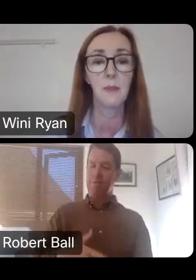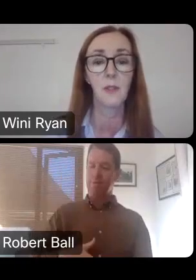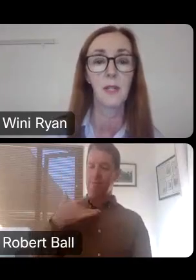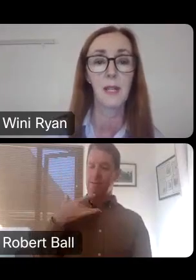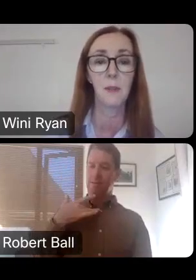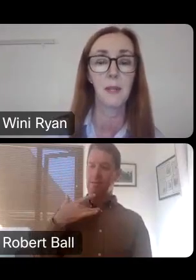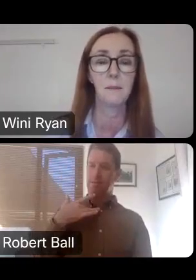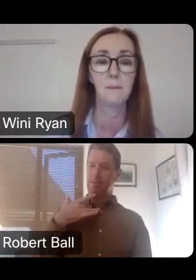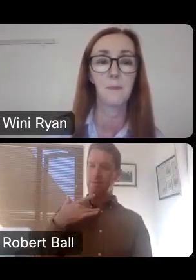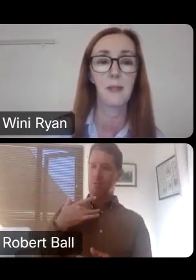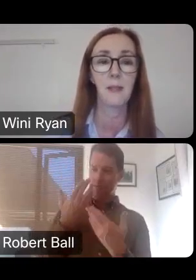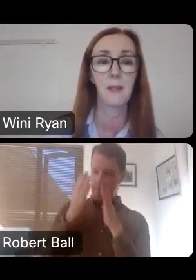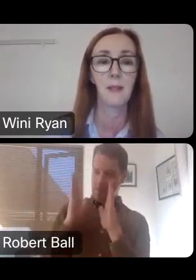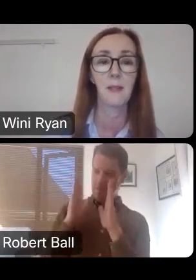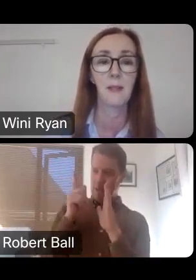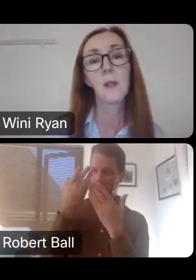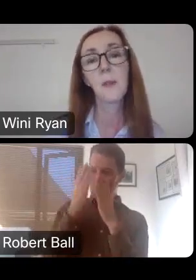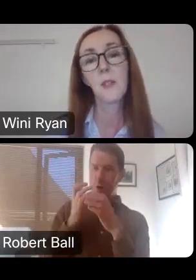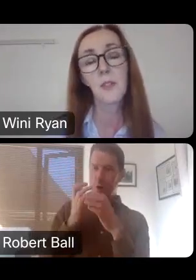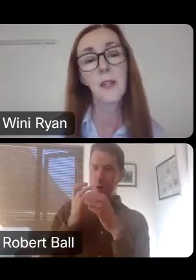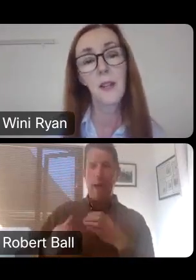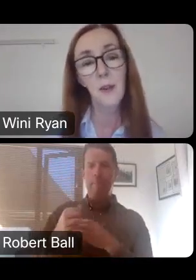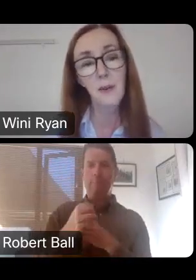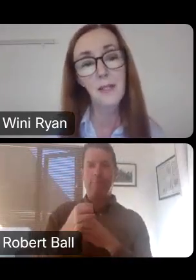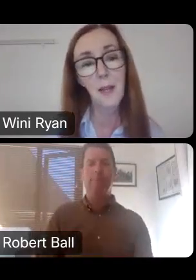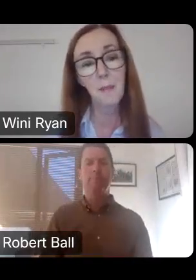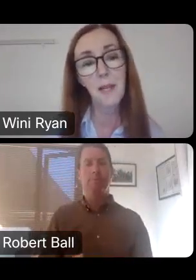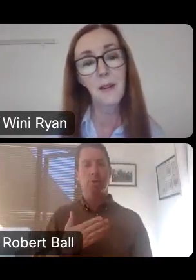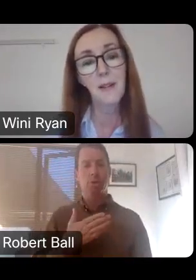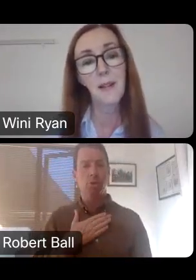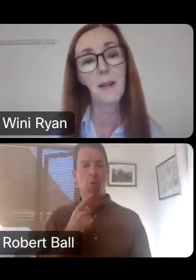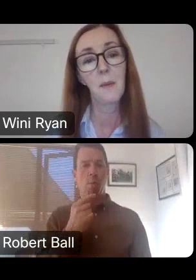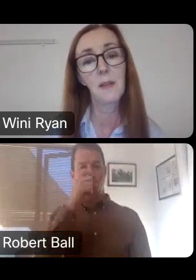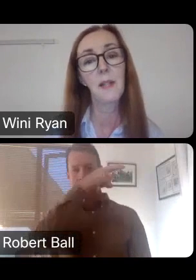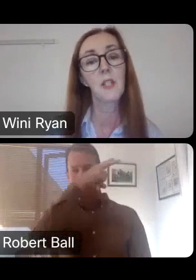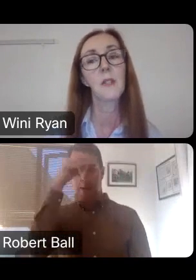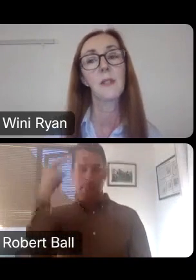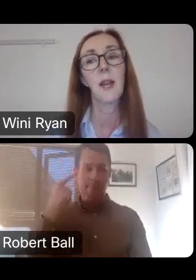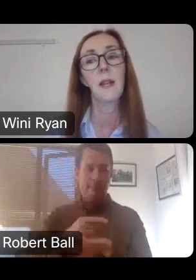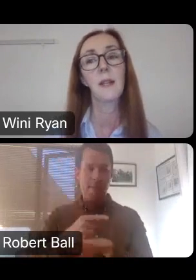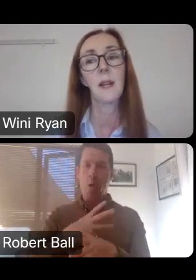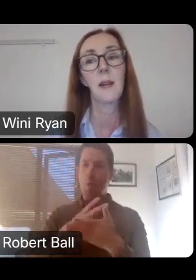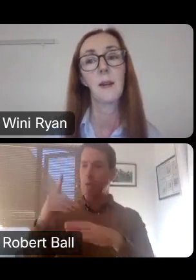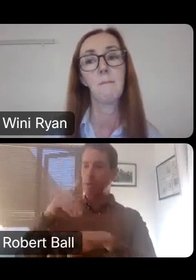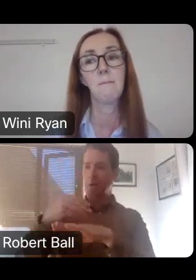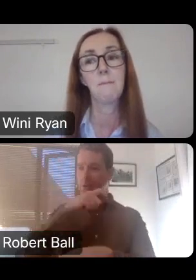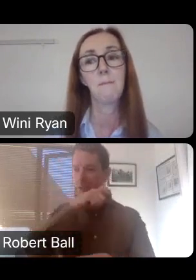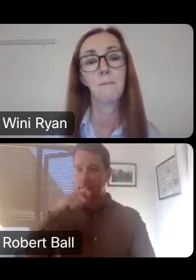to demonstrating empathy. So just another example here, when the clinician says,